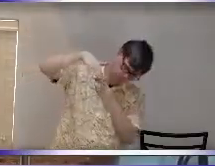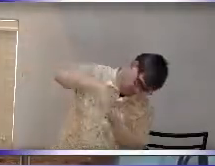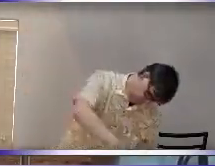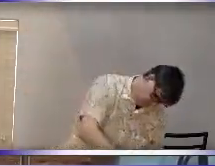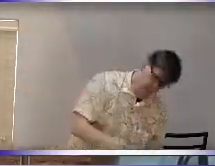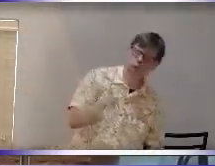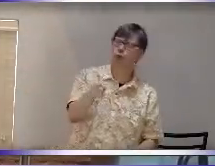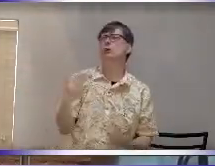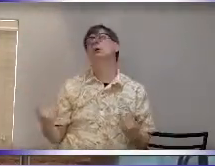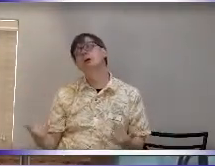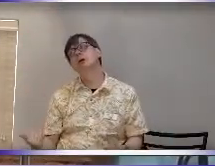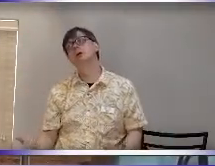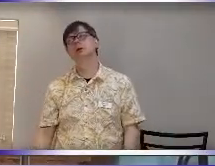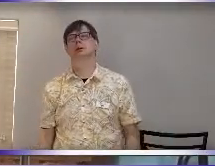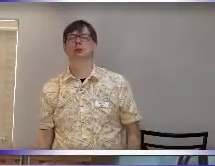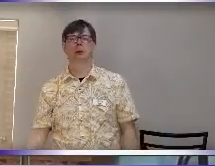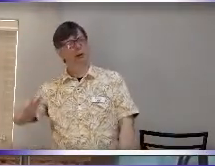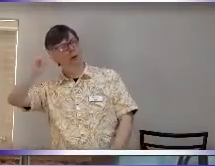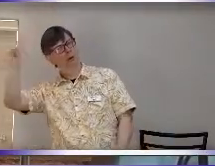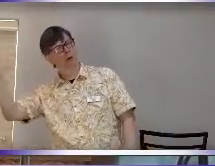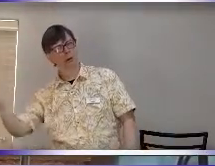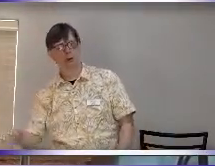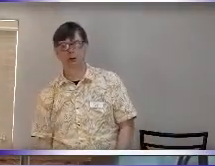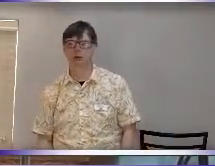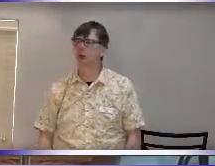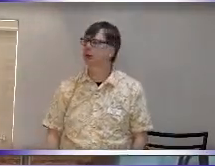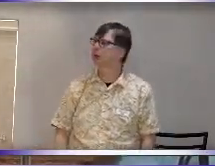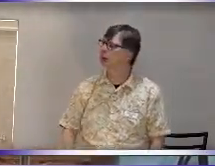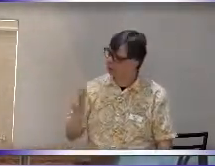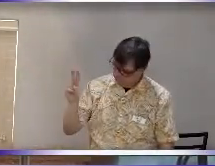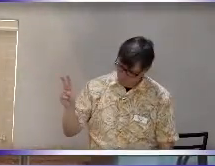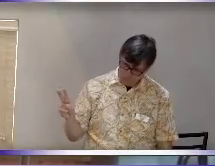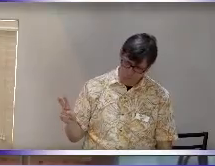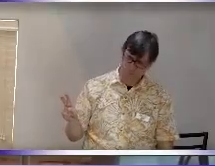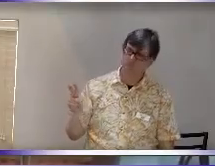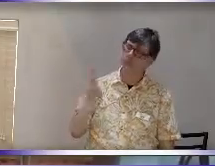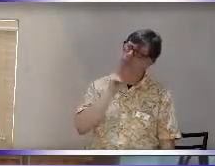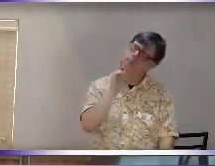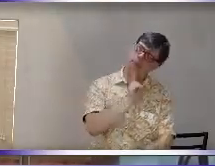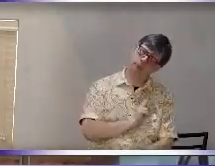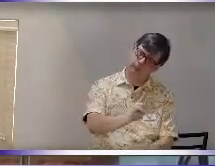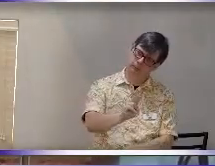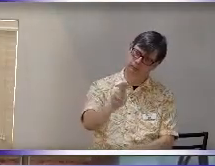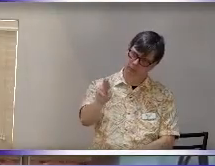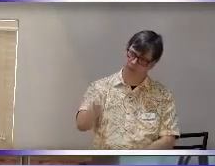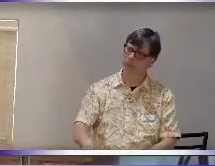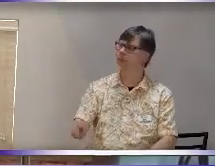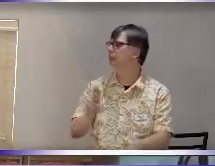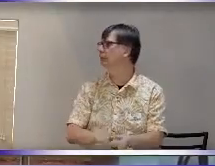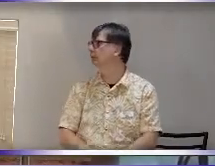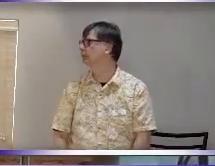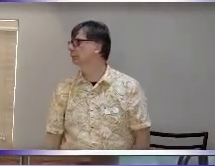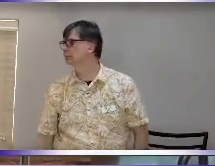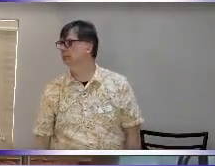want it, right? Because othering engenders othering behavior. Now, Ken